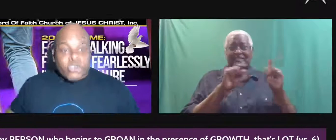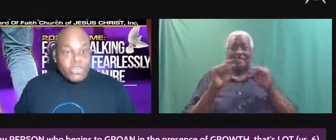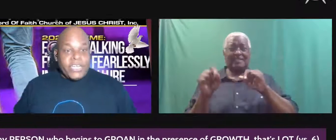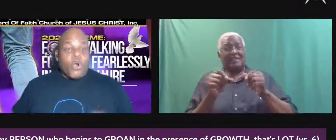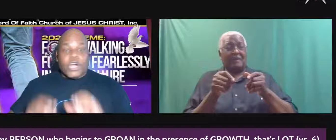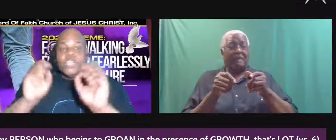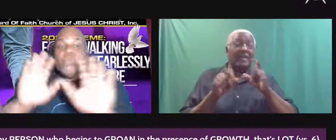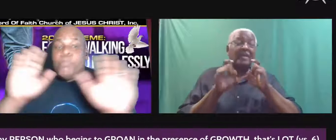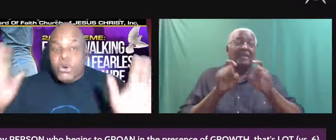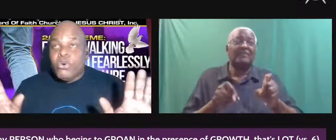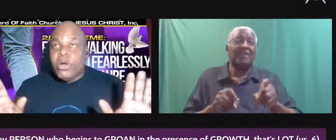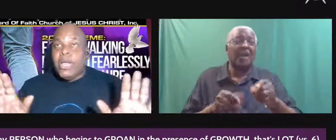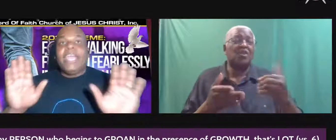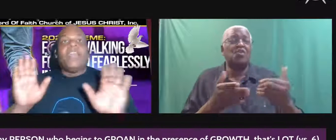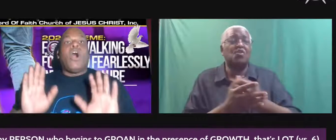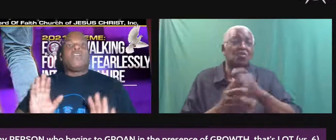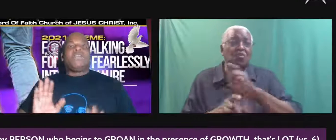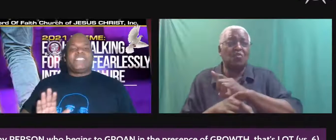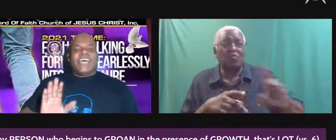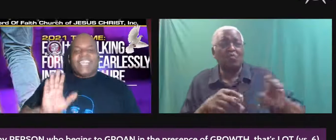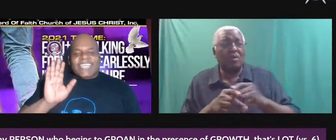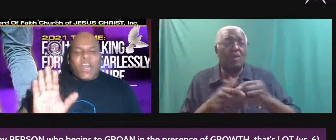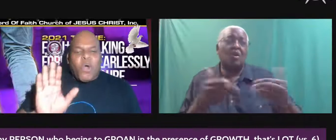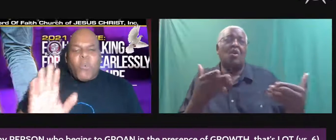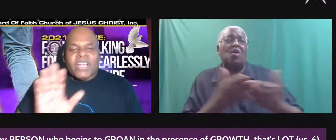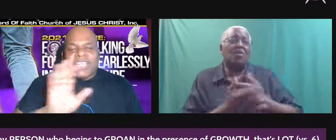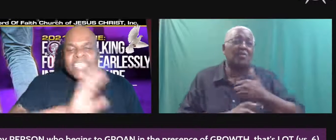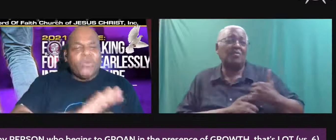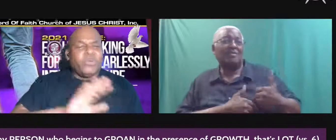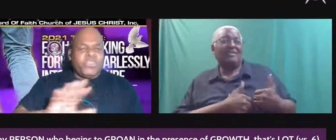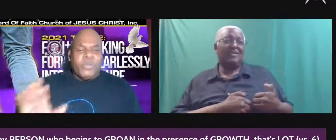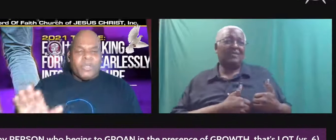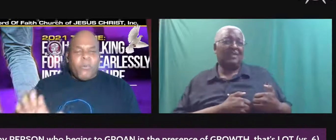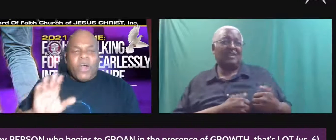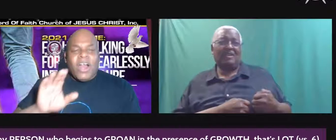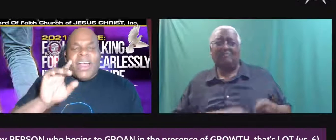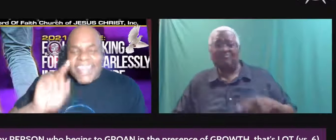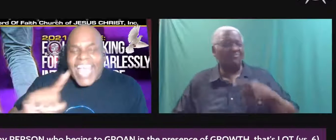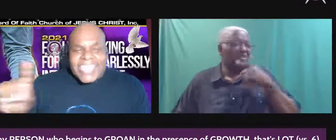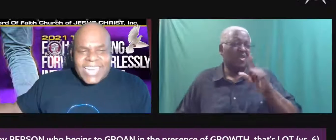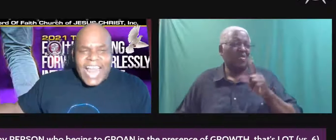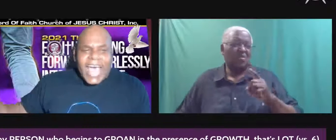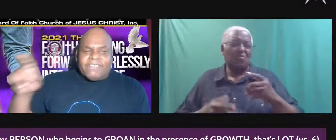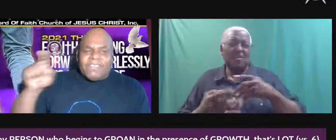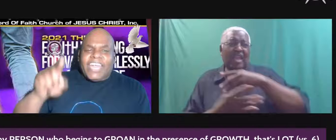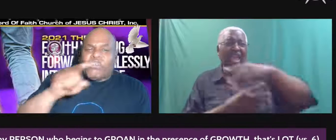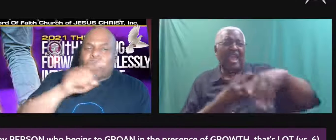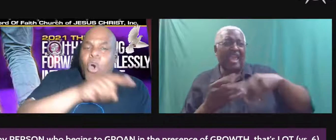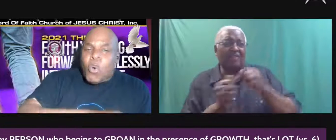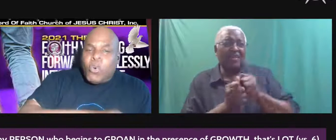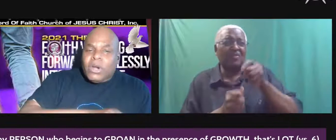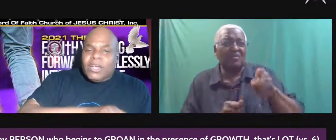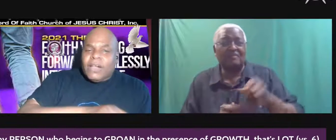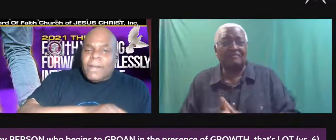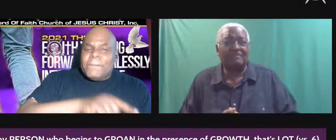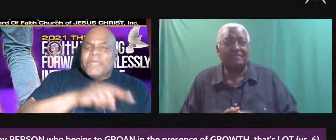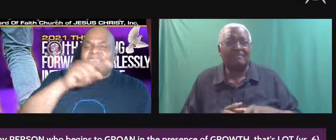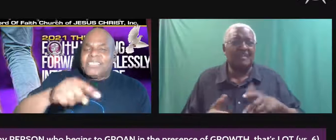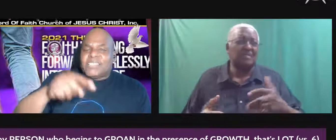a new degree or a new boo and all of a sudden they don't want to deal with you anymore. That's Lot. If they've